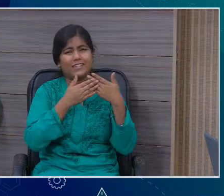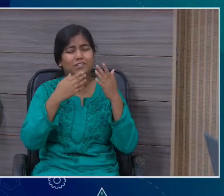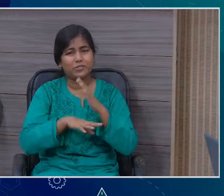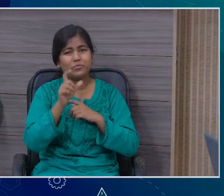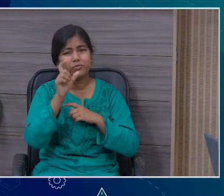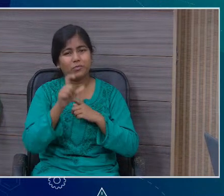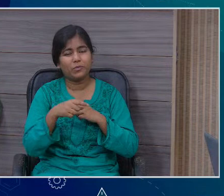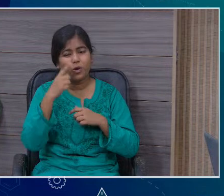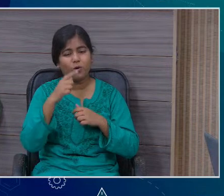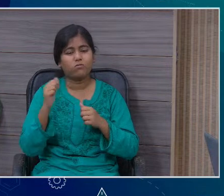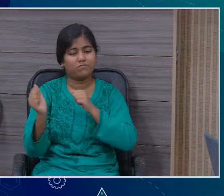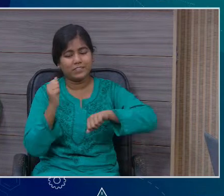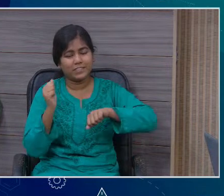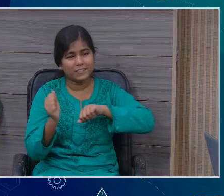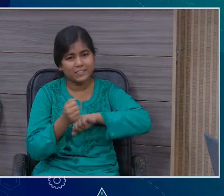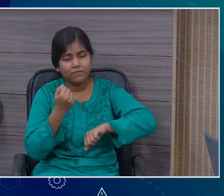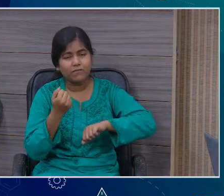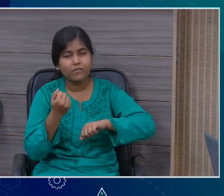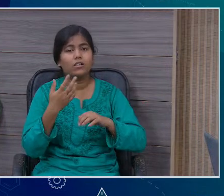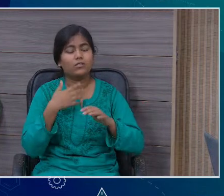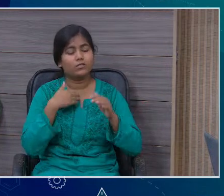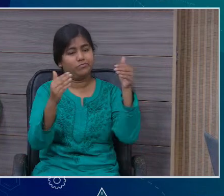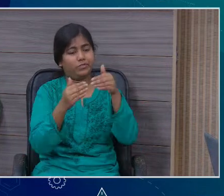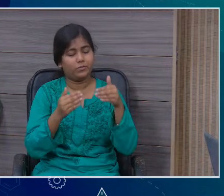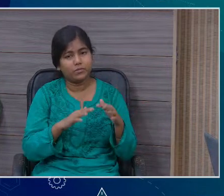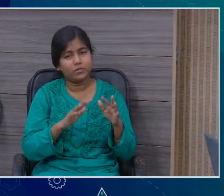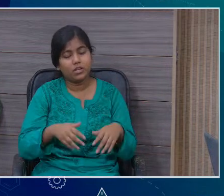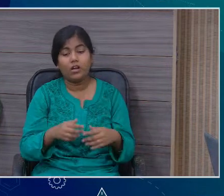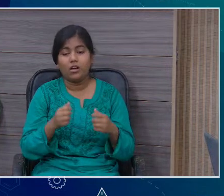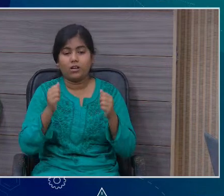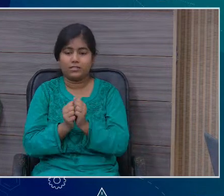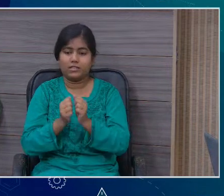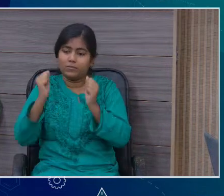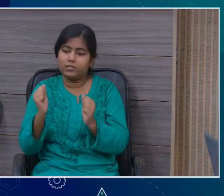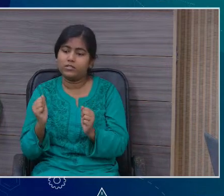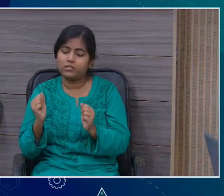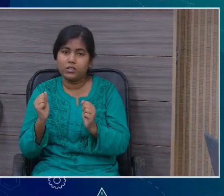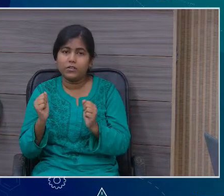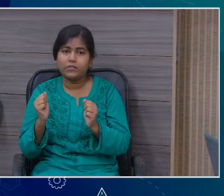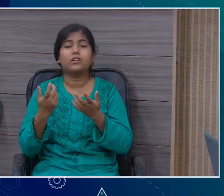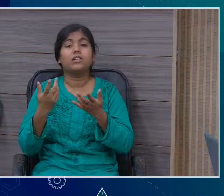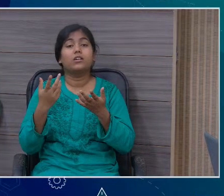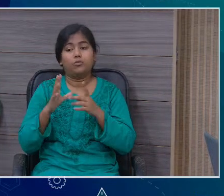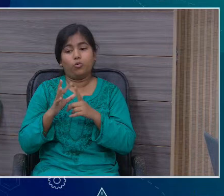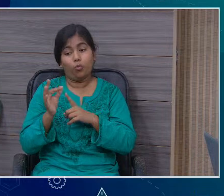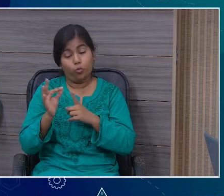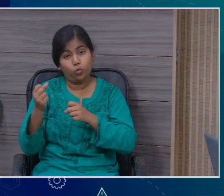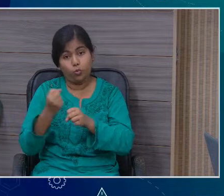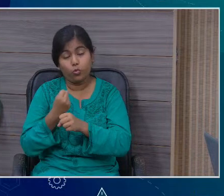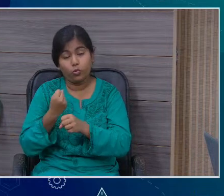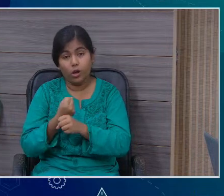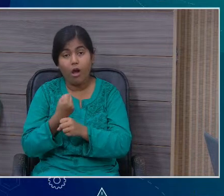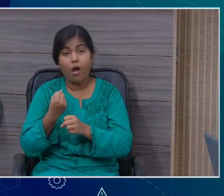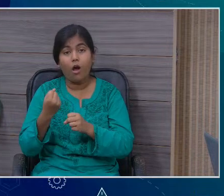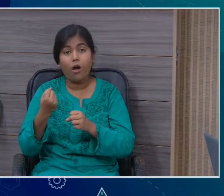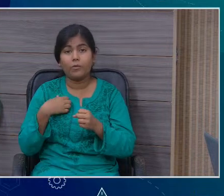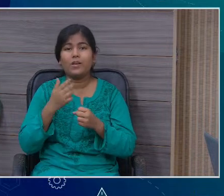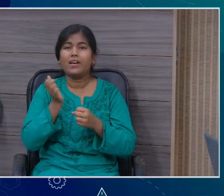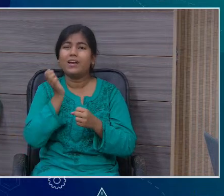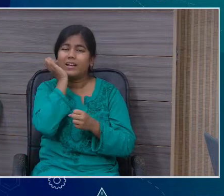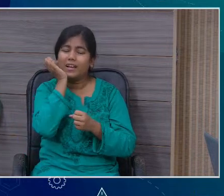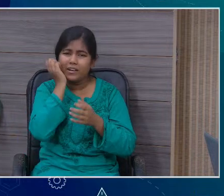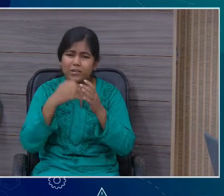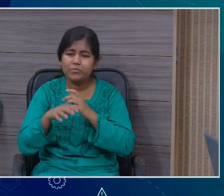session with them where we can make them sit with sweepers, cleaners, the people who work in their canteens,